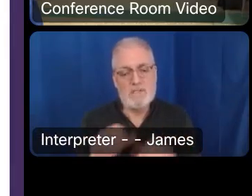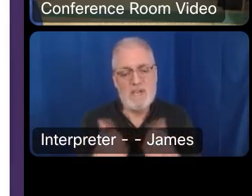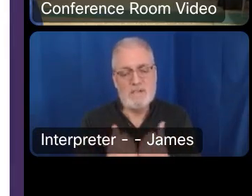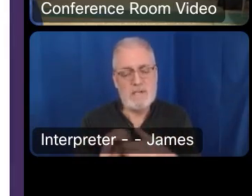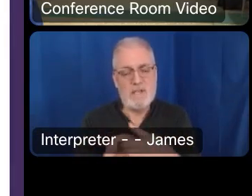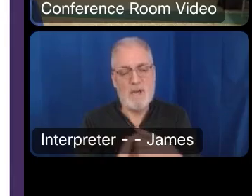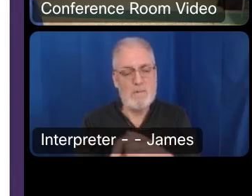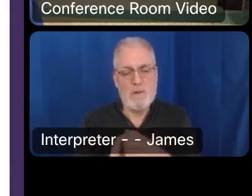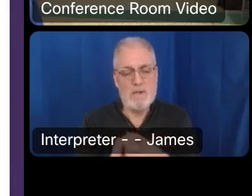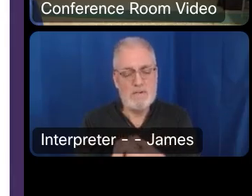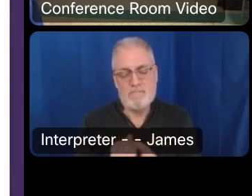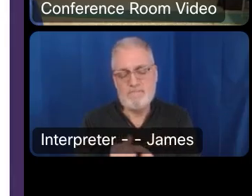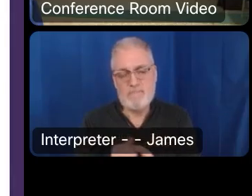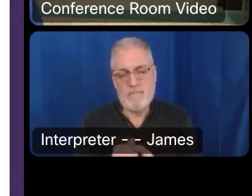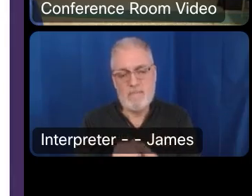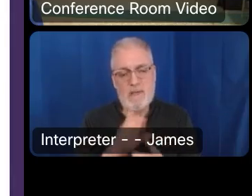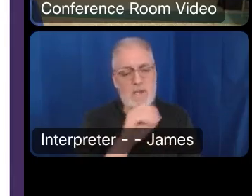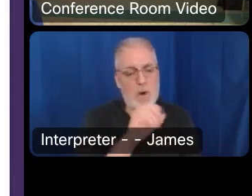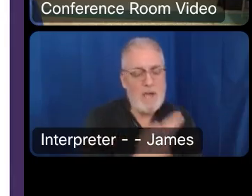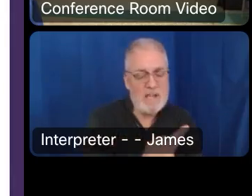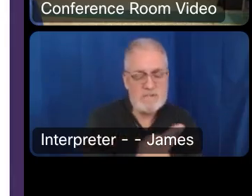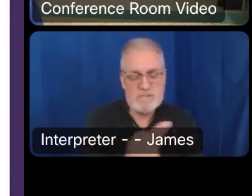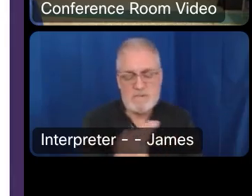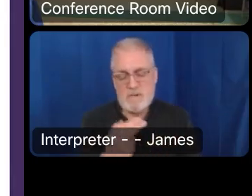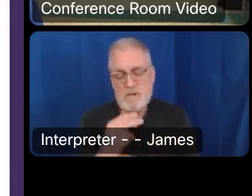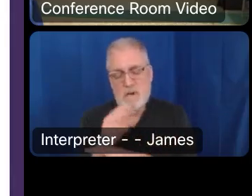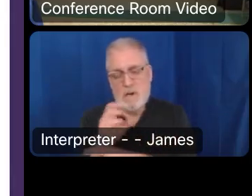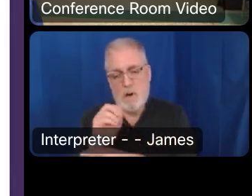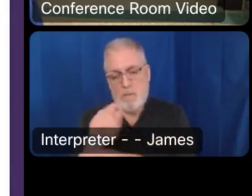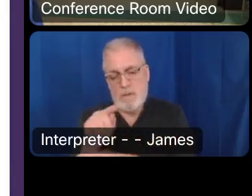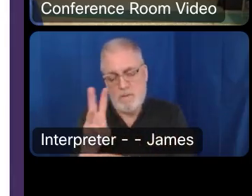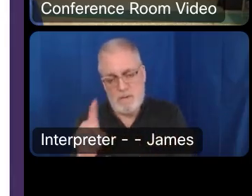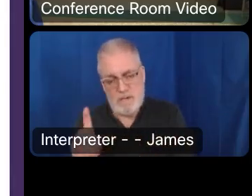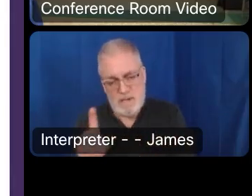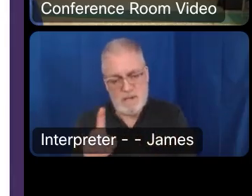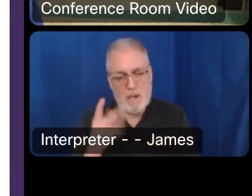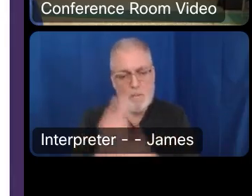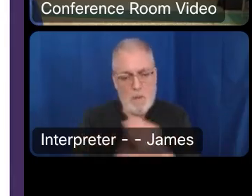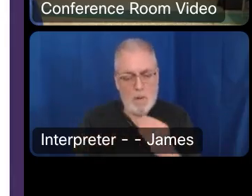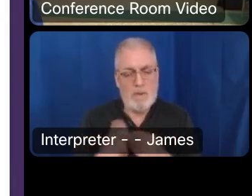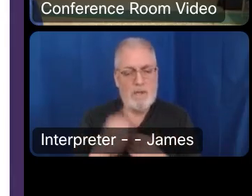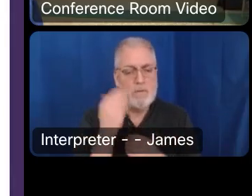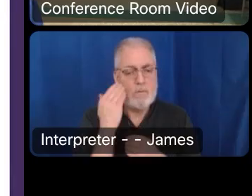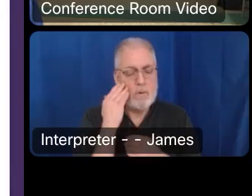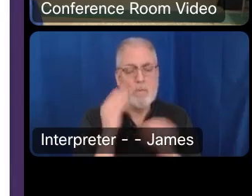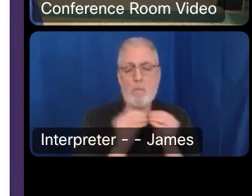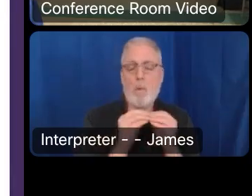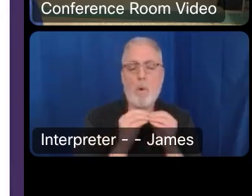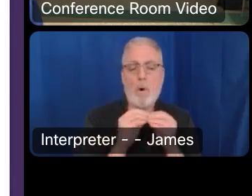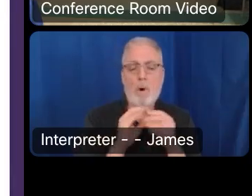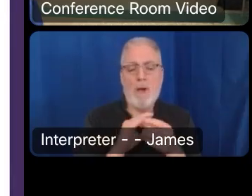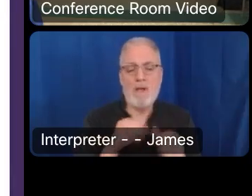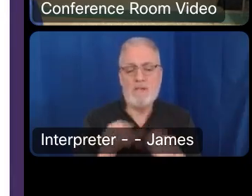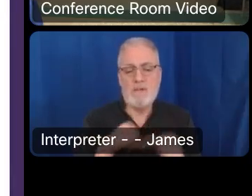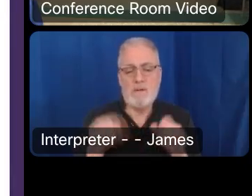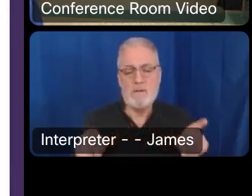and how OPW can take advantage of that, or the Office of Mental Health. There's such a connection between physical health and mental